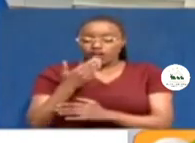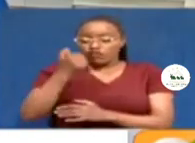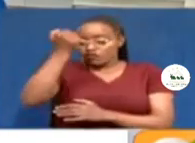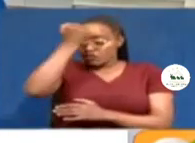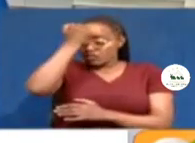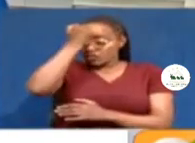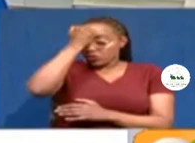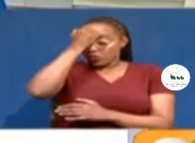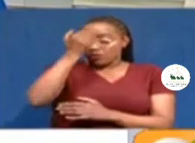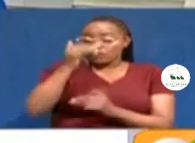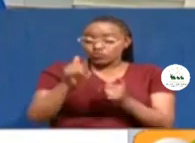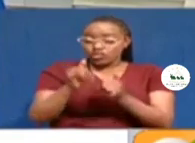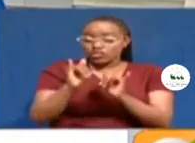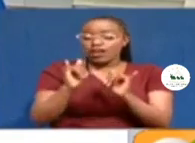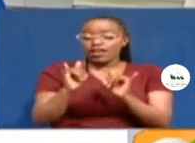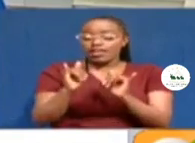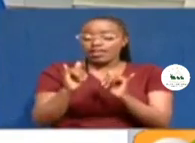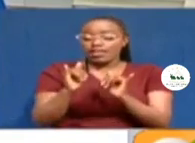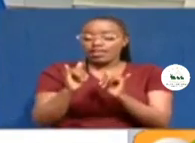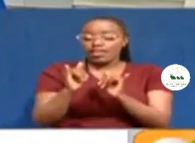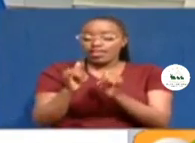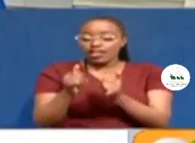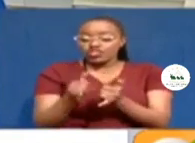enough to attempt to